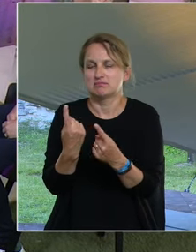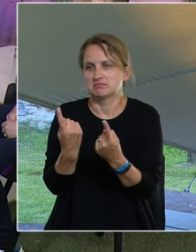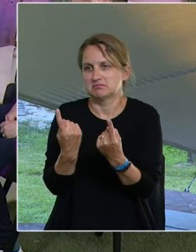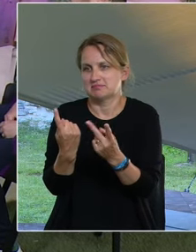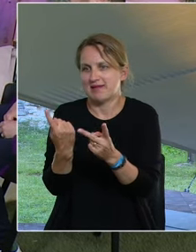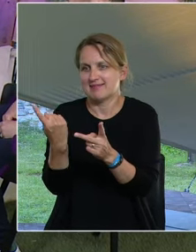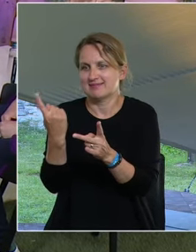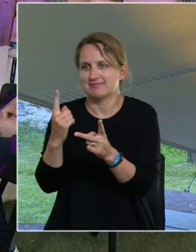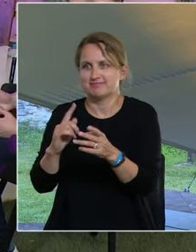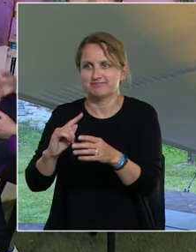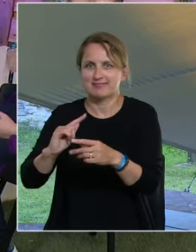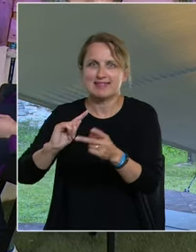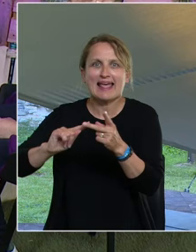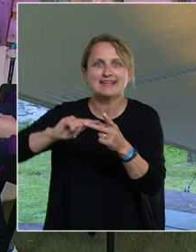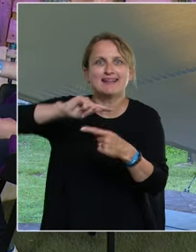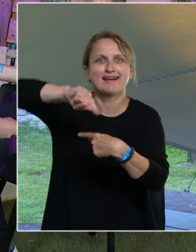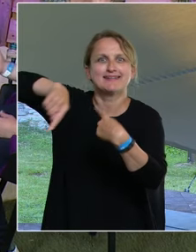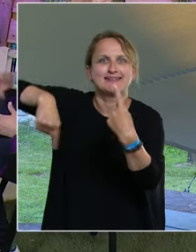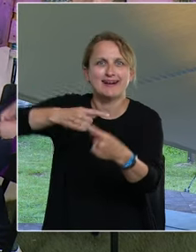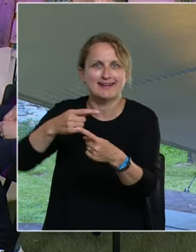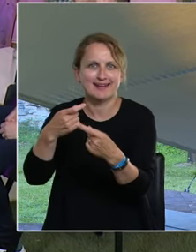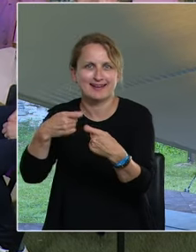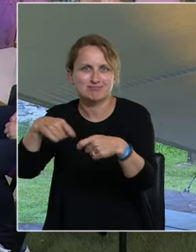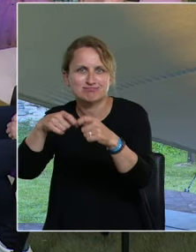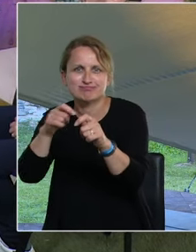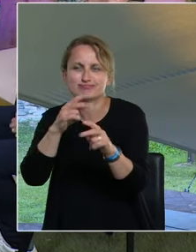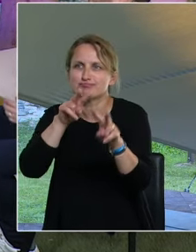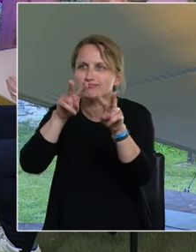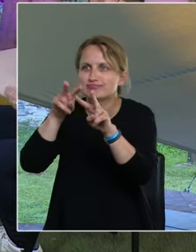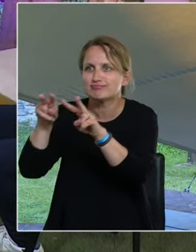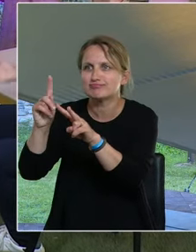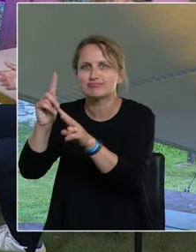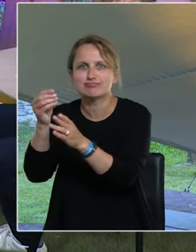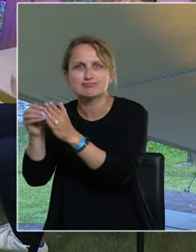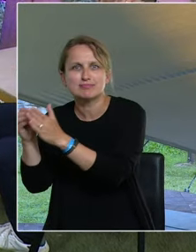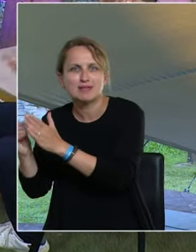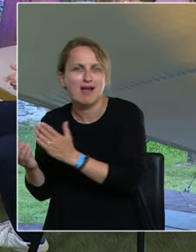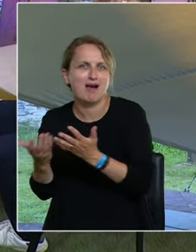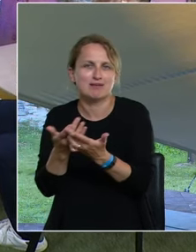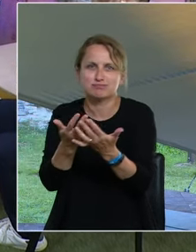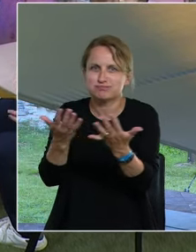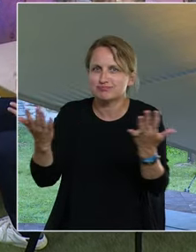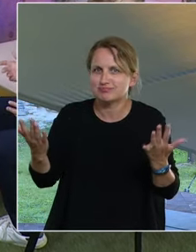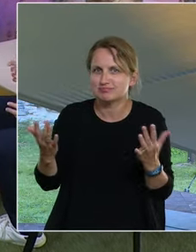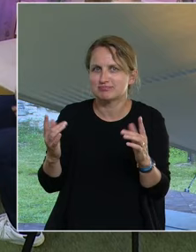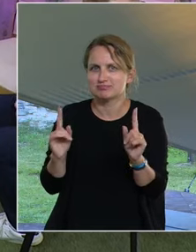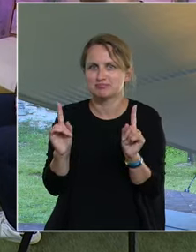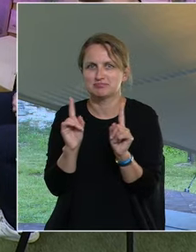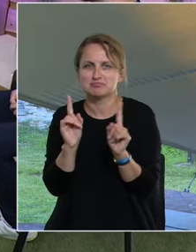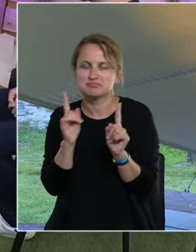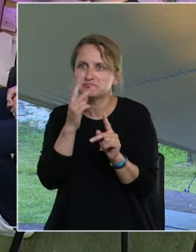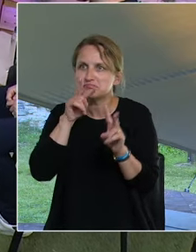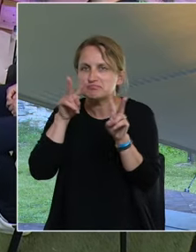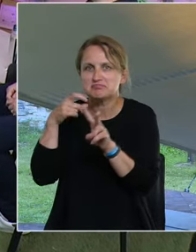makes it very interesting. Obviously, there has been a boom of you know, this just the quick cash grabs and everything. People just want a piece of their